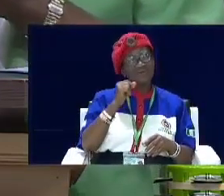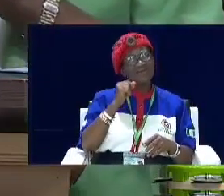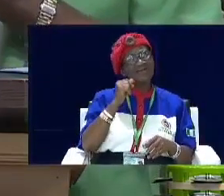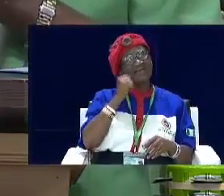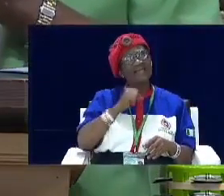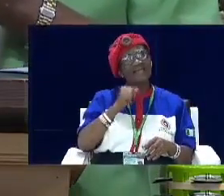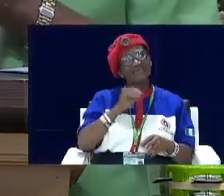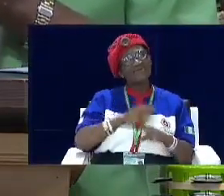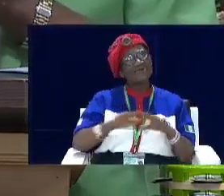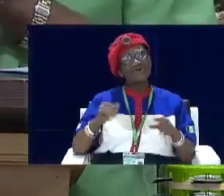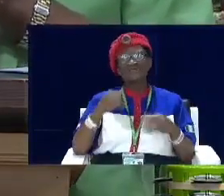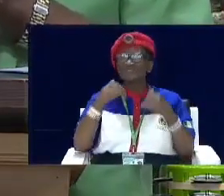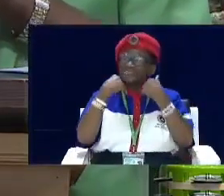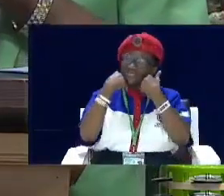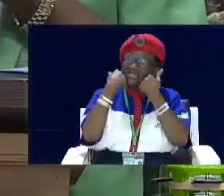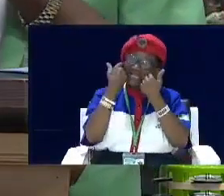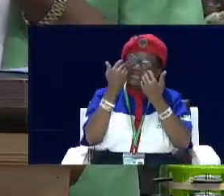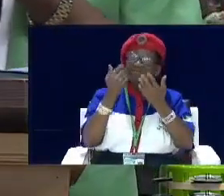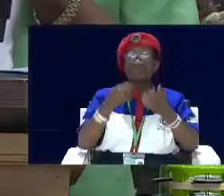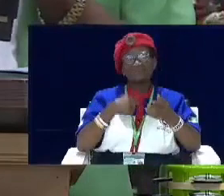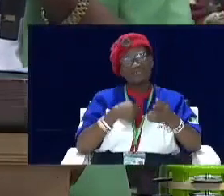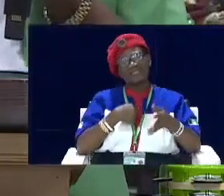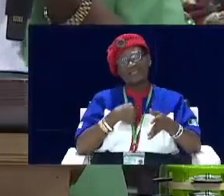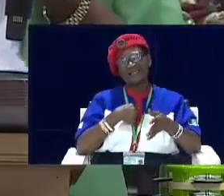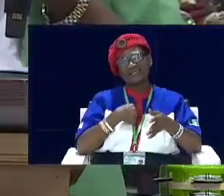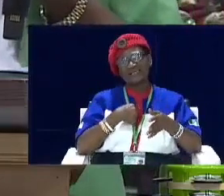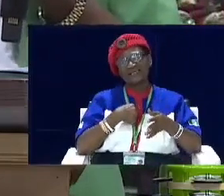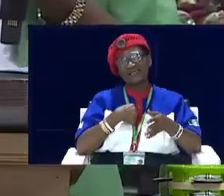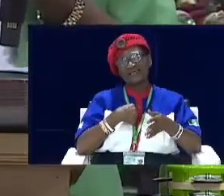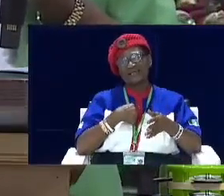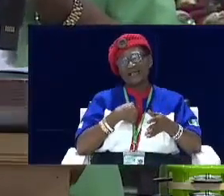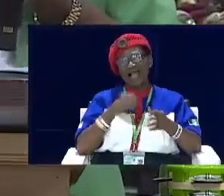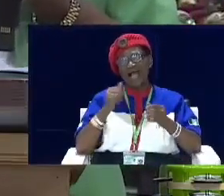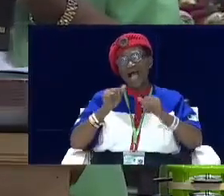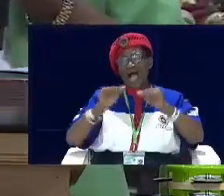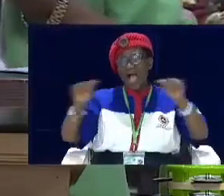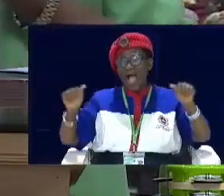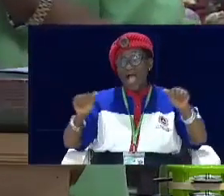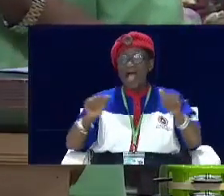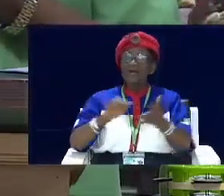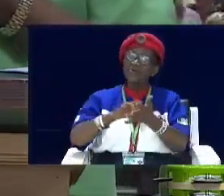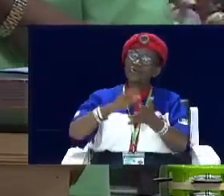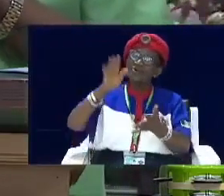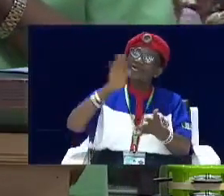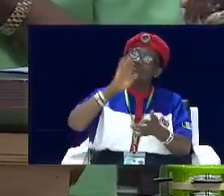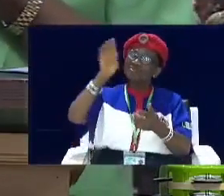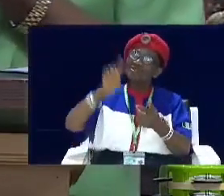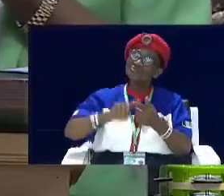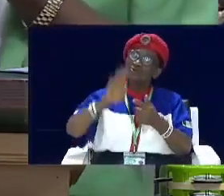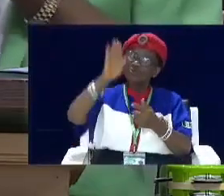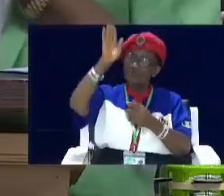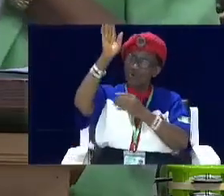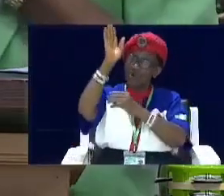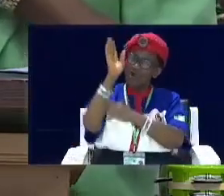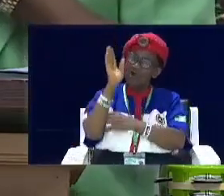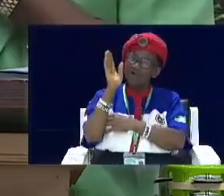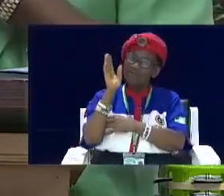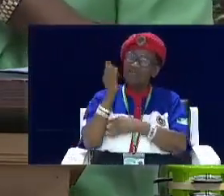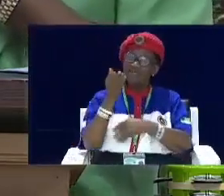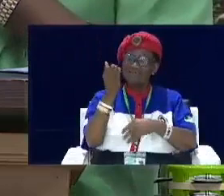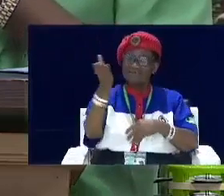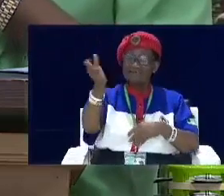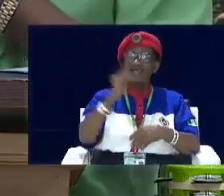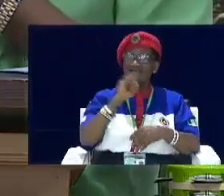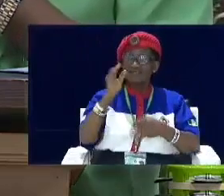náà wá sọ pé, Ọlọ́run má dojú àdúrà sí mi o. Glory be to God. Ògo ni fún Ọlọ́run lókè ọrun. There is somebody